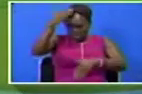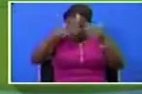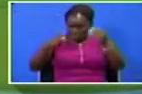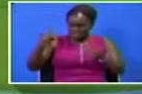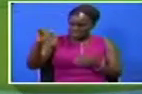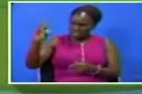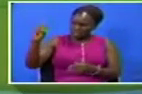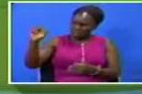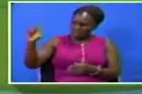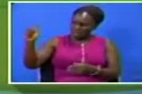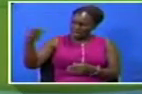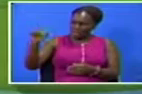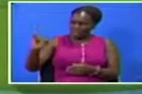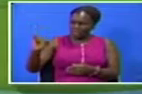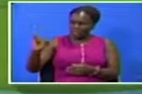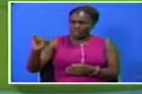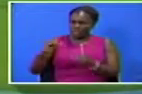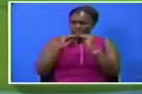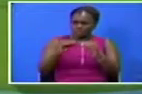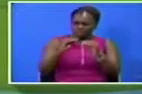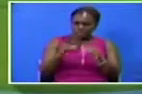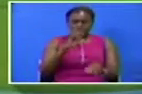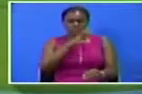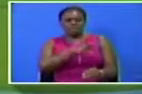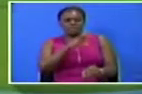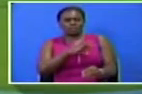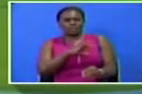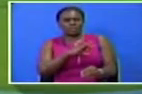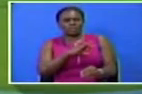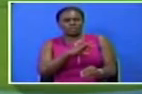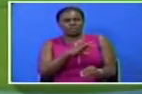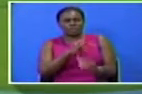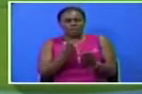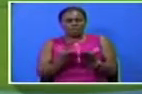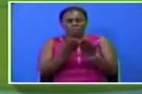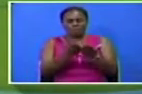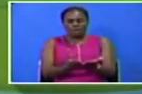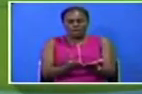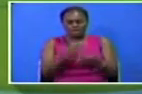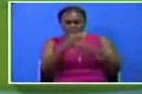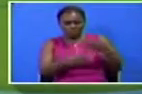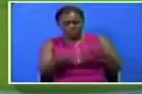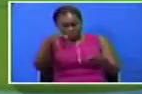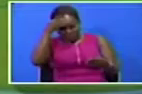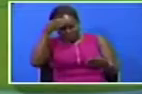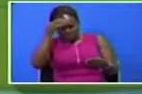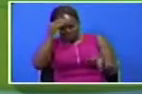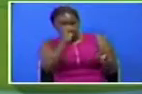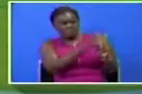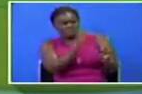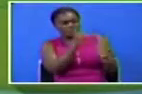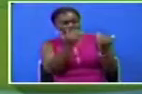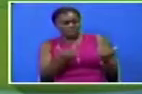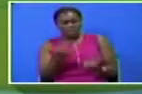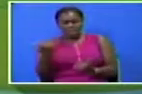CS and his team took the students through the benefits of Ajira, which is meant to provide the tools, training and mentorship needed for